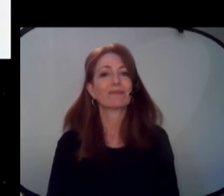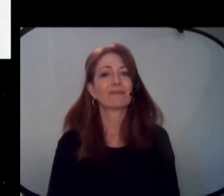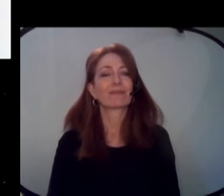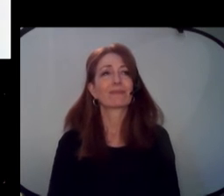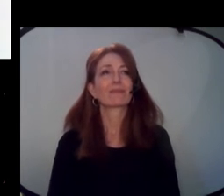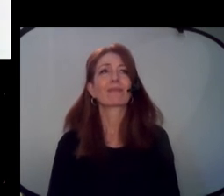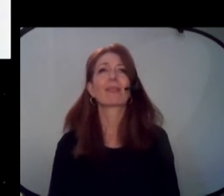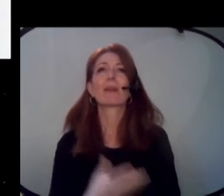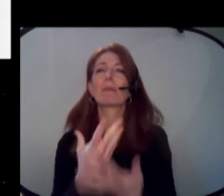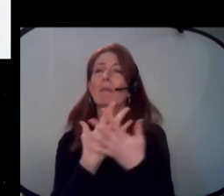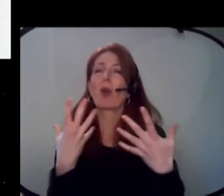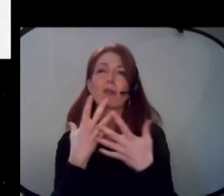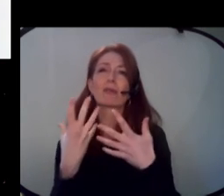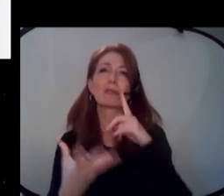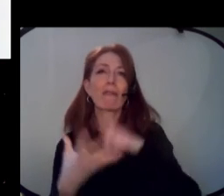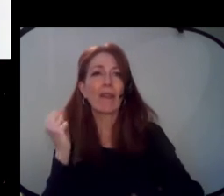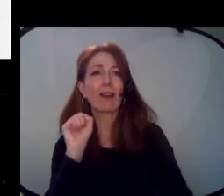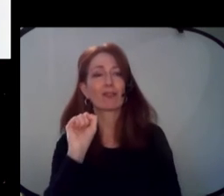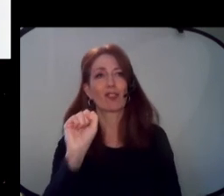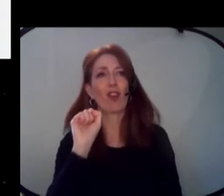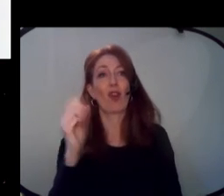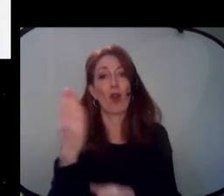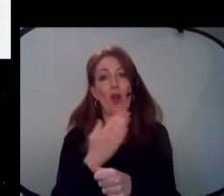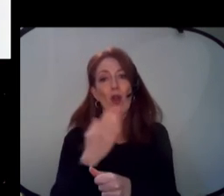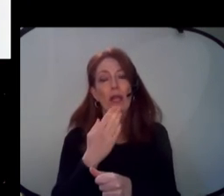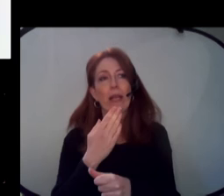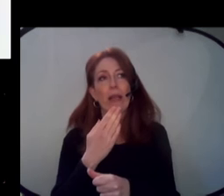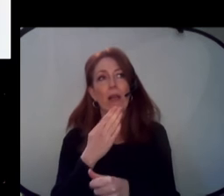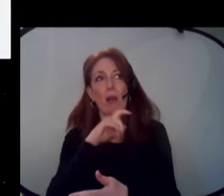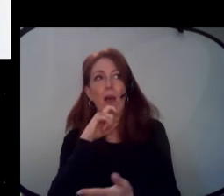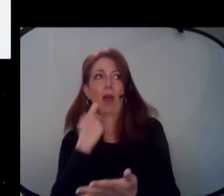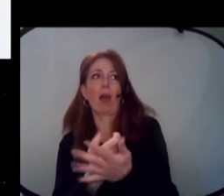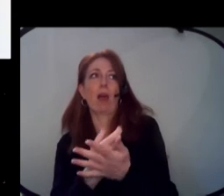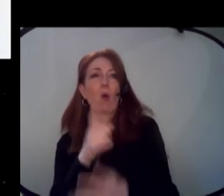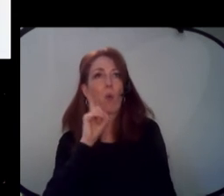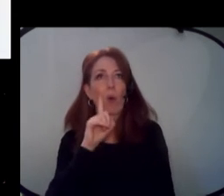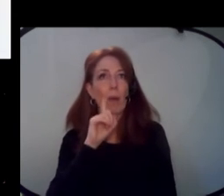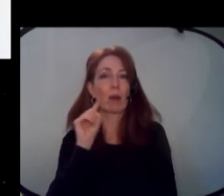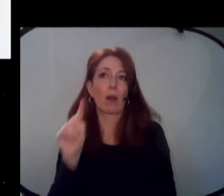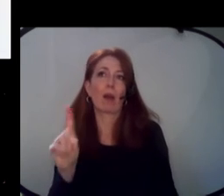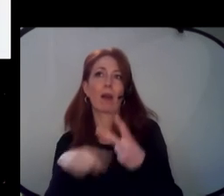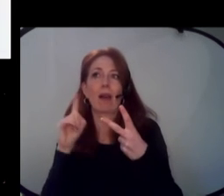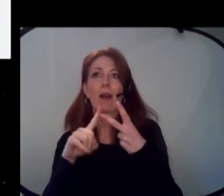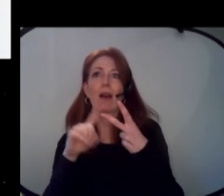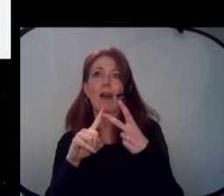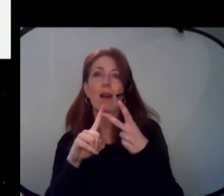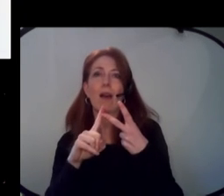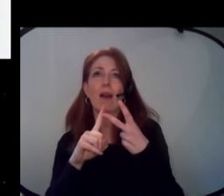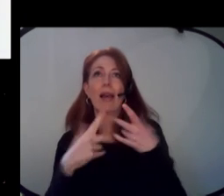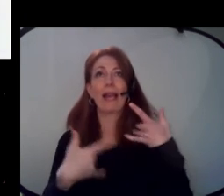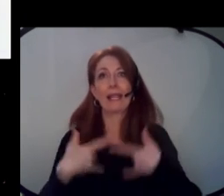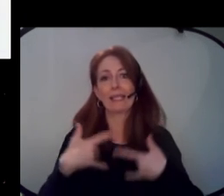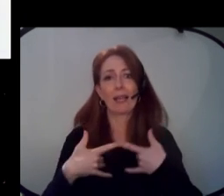of rediscovery of her was around the fact that, oh gosh, she's a woman. Oh gosh, she had this terribly exciting, if traumatic, life